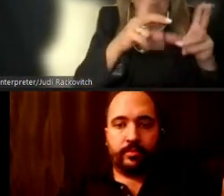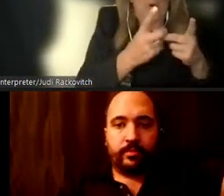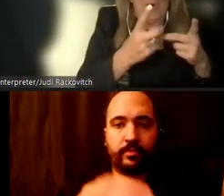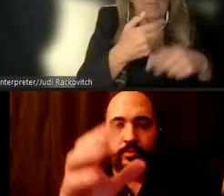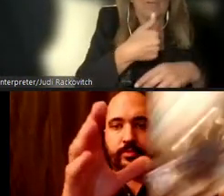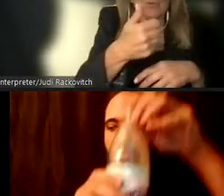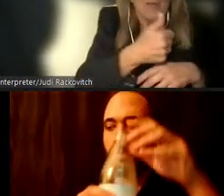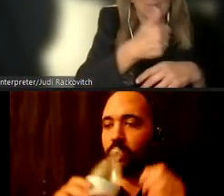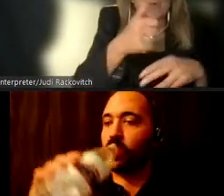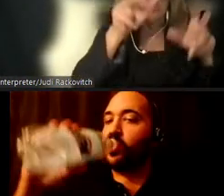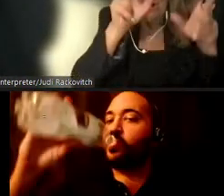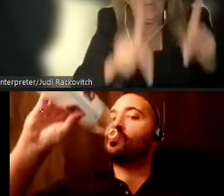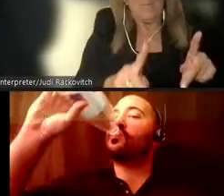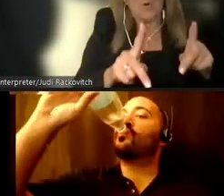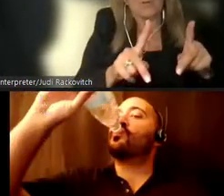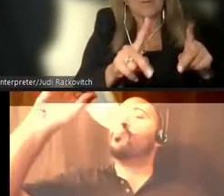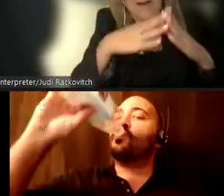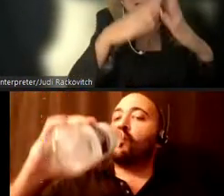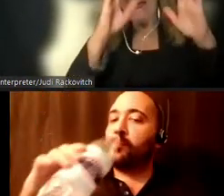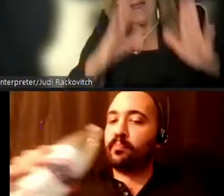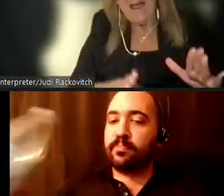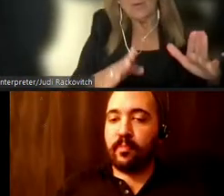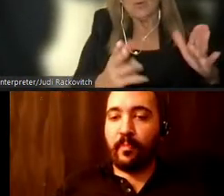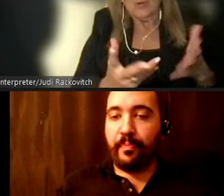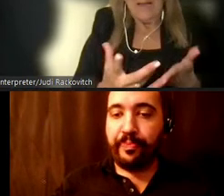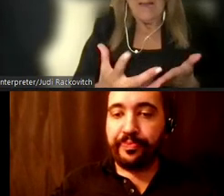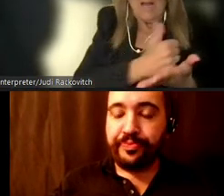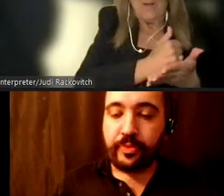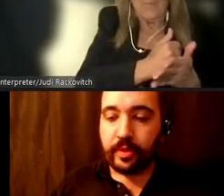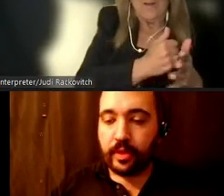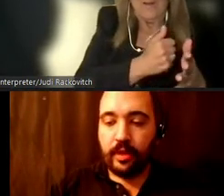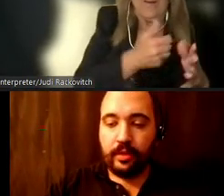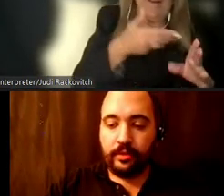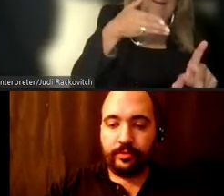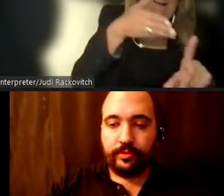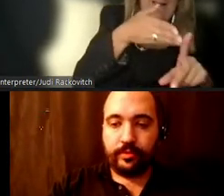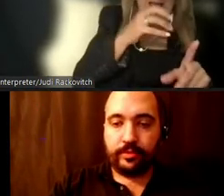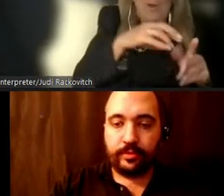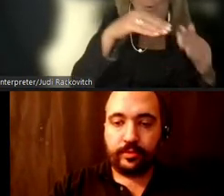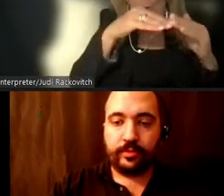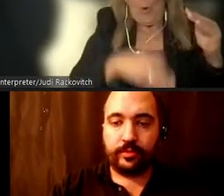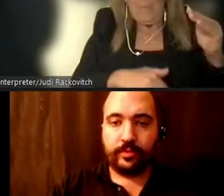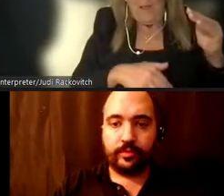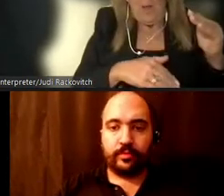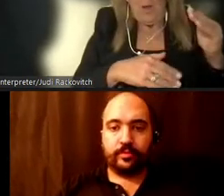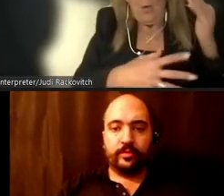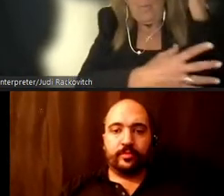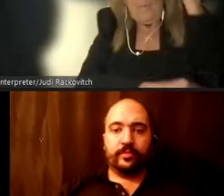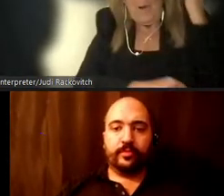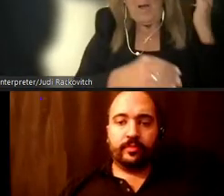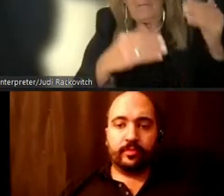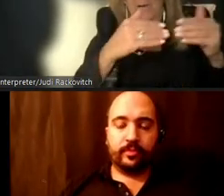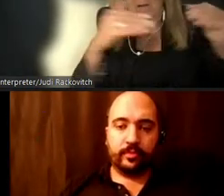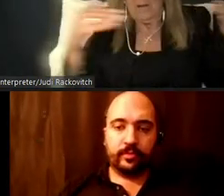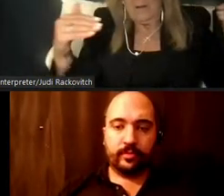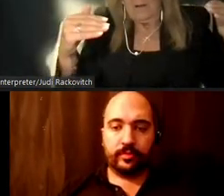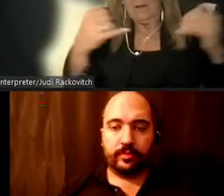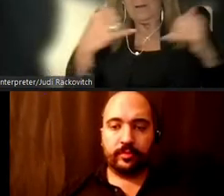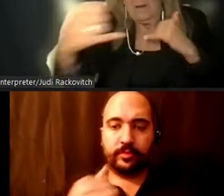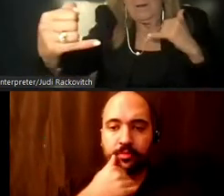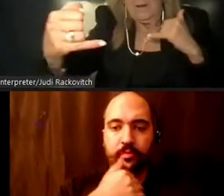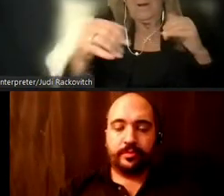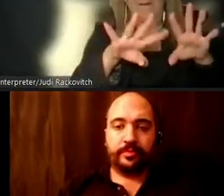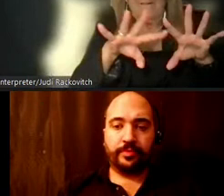person whose household income is at or below the U.S. of Health and Human Services poverty guidelines. For a family of four, the